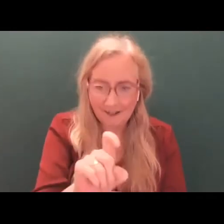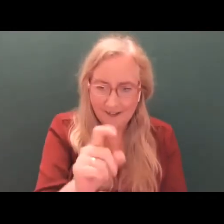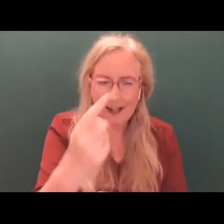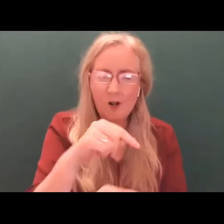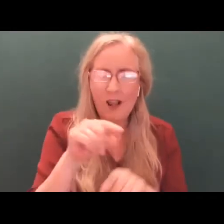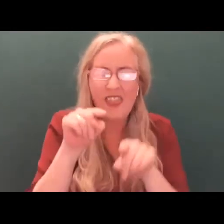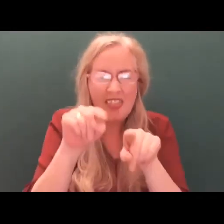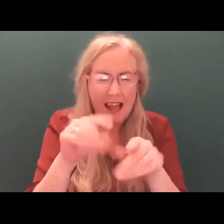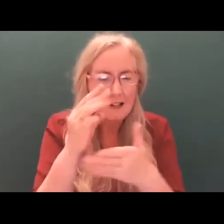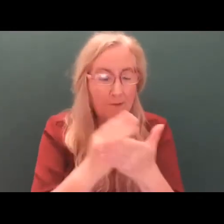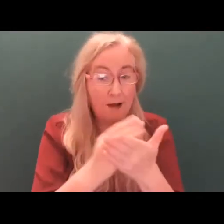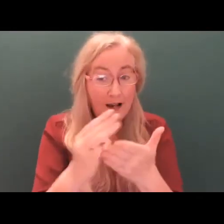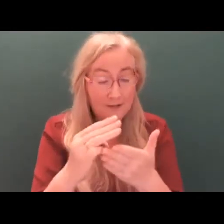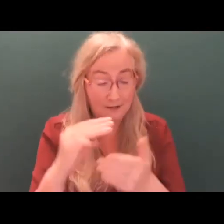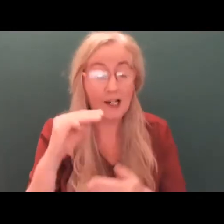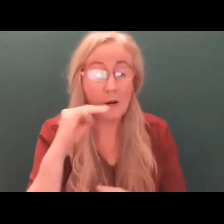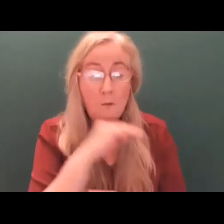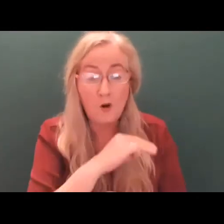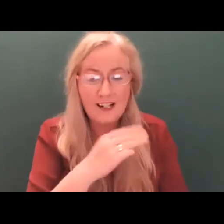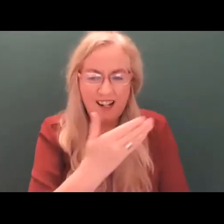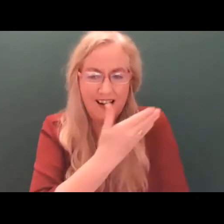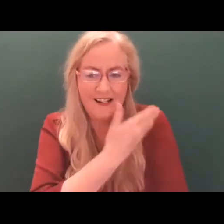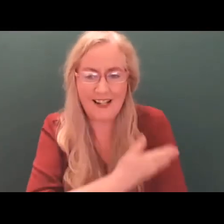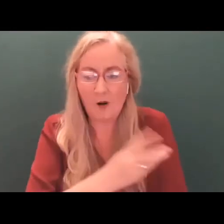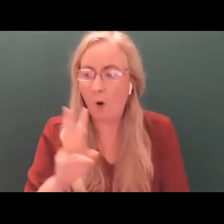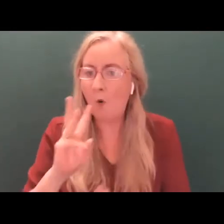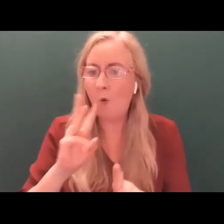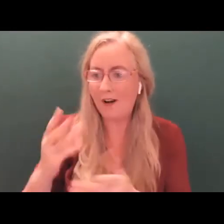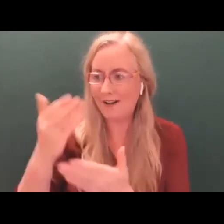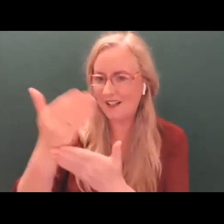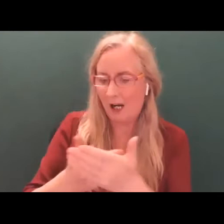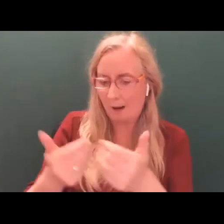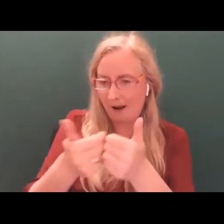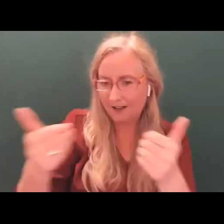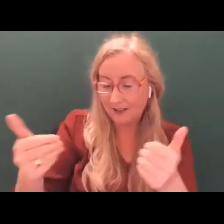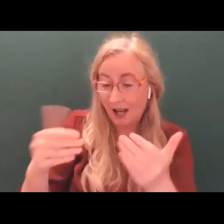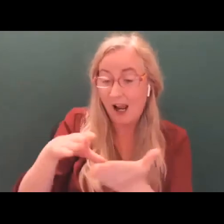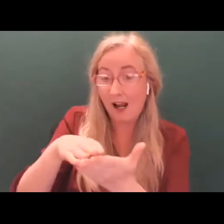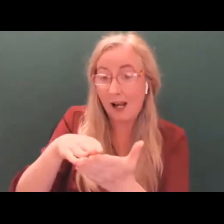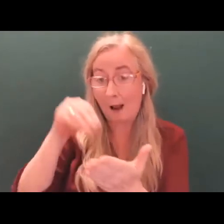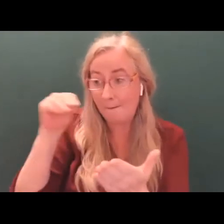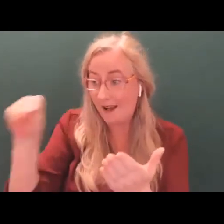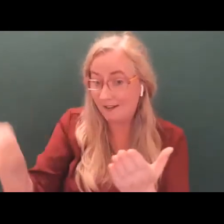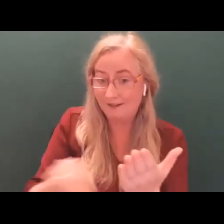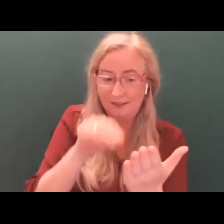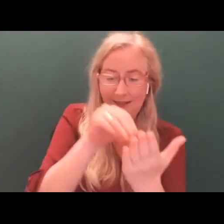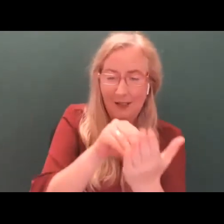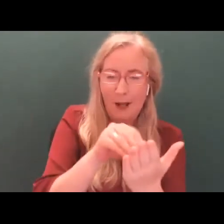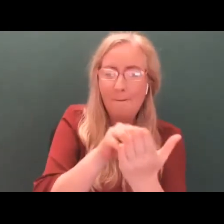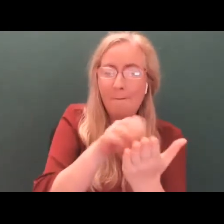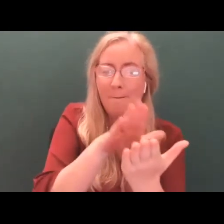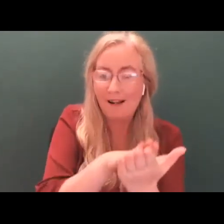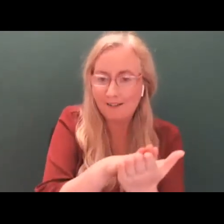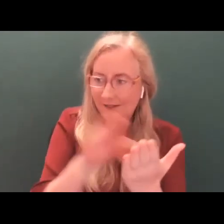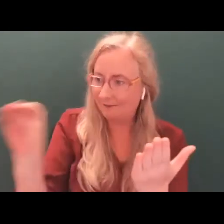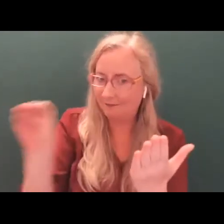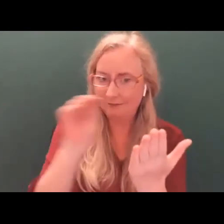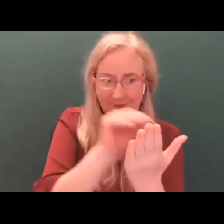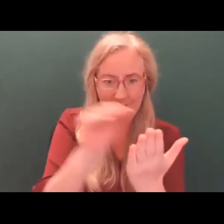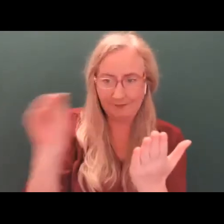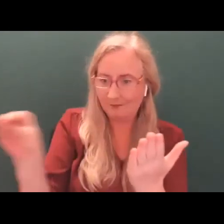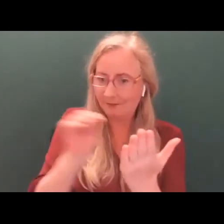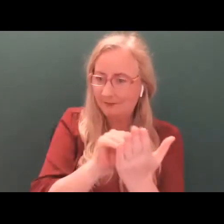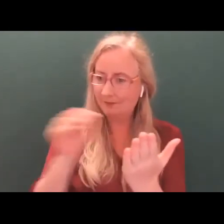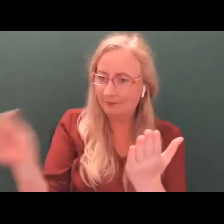important, that you start with your Word document and copy and paste your responses over.